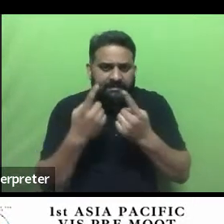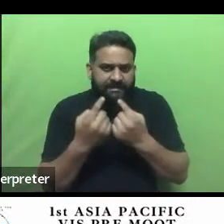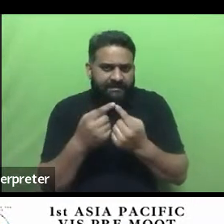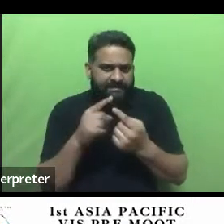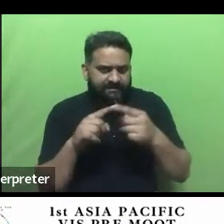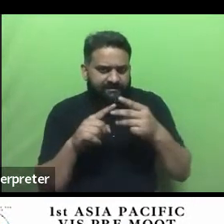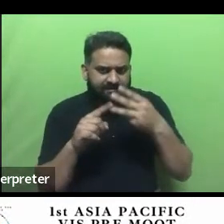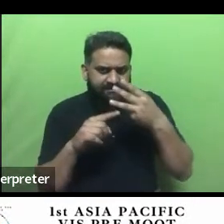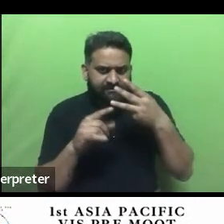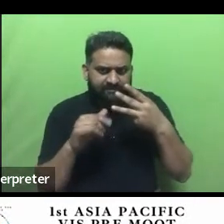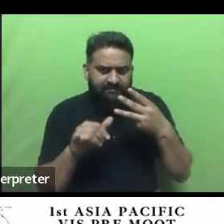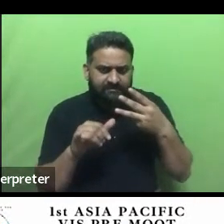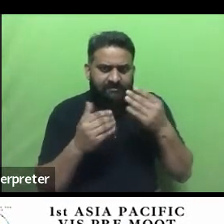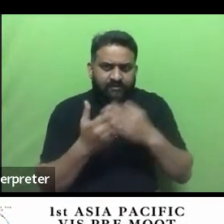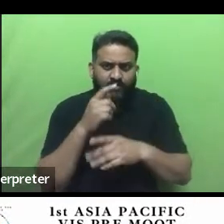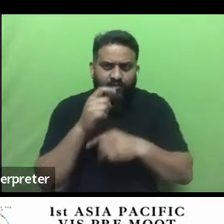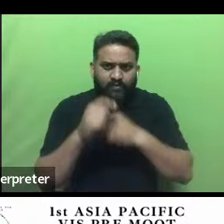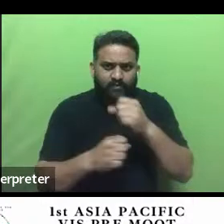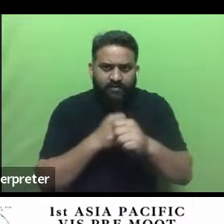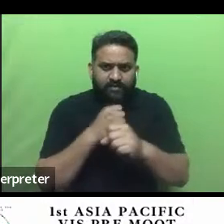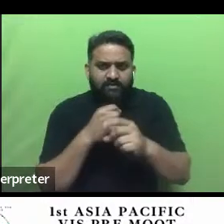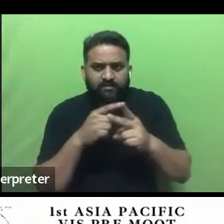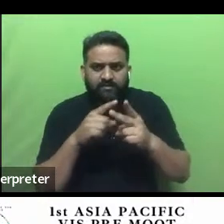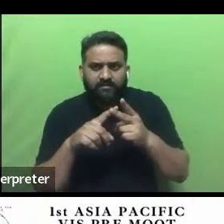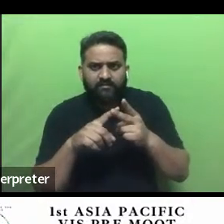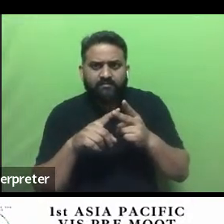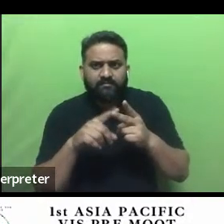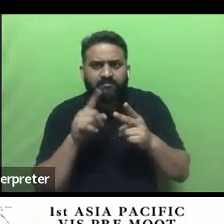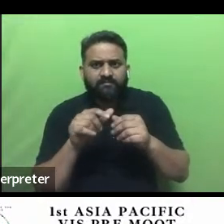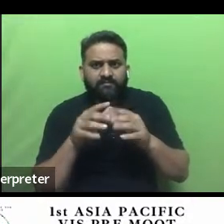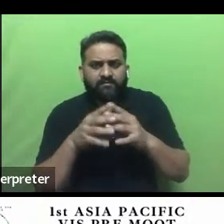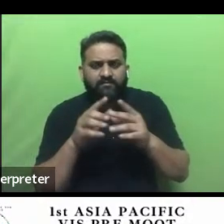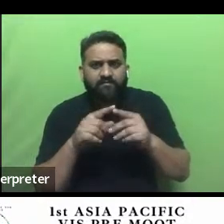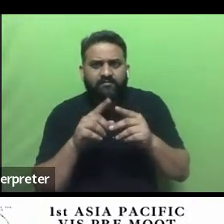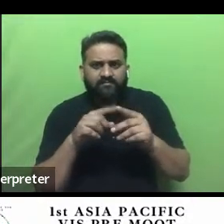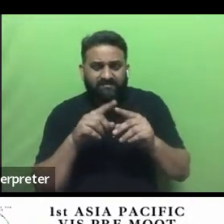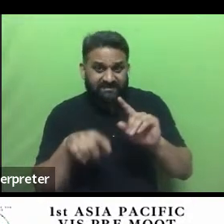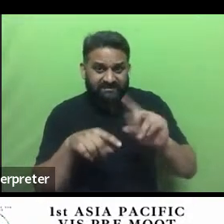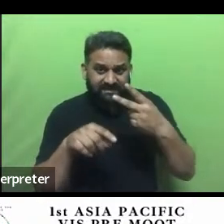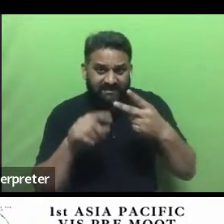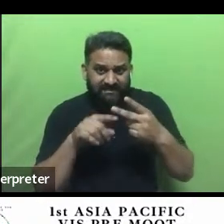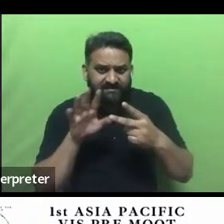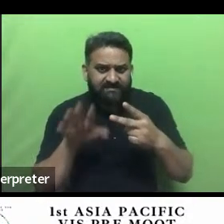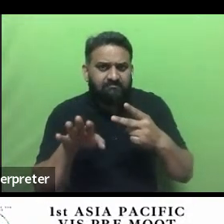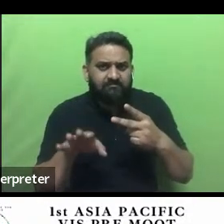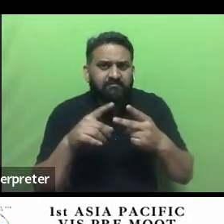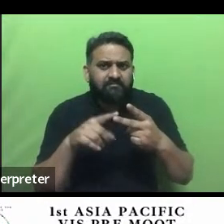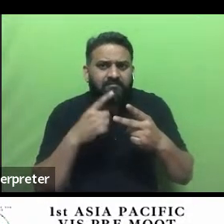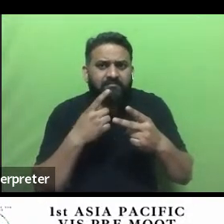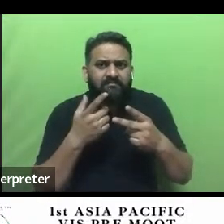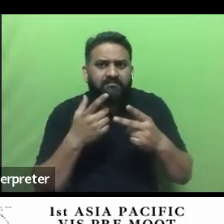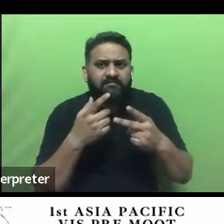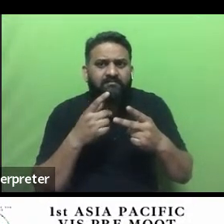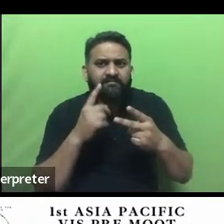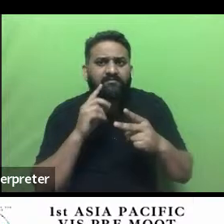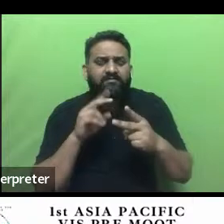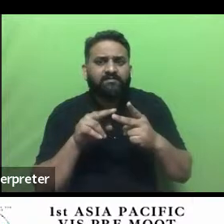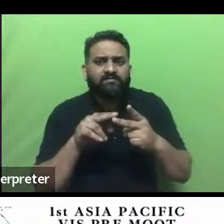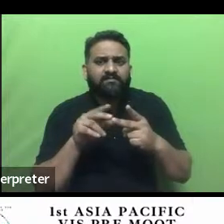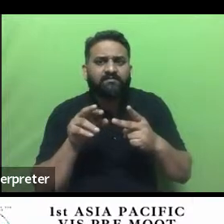York Convention and under the model law. And you said that the second step was that there is, and if there is not